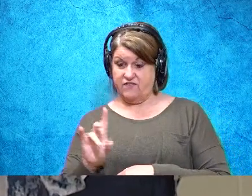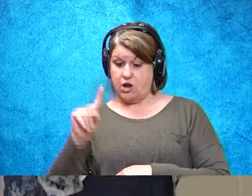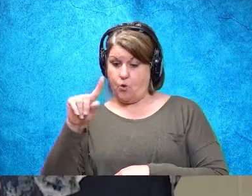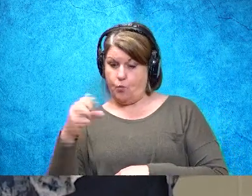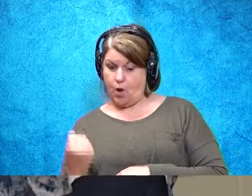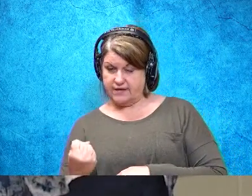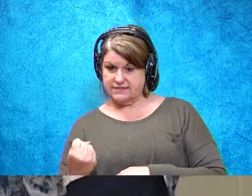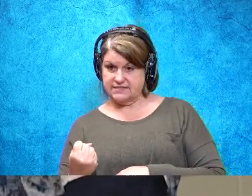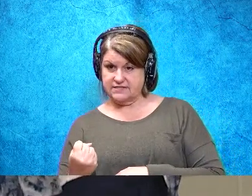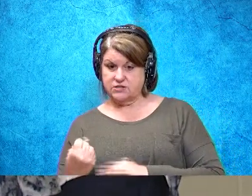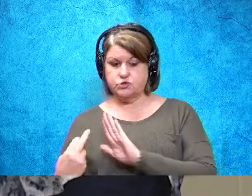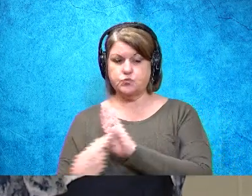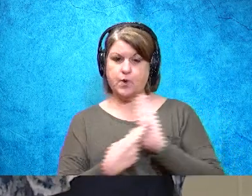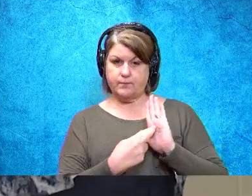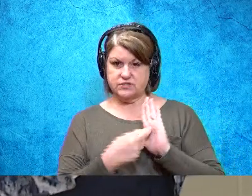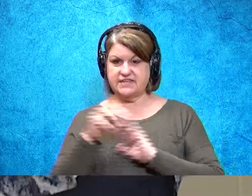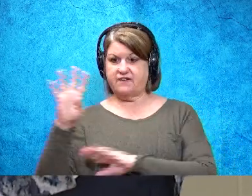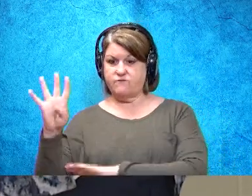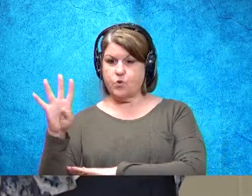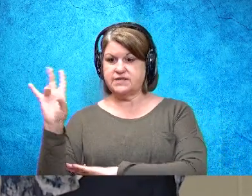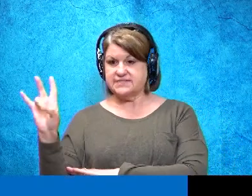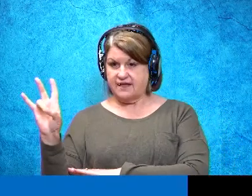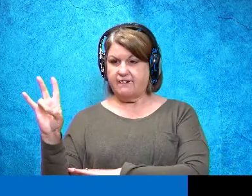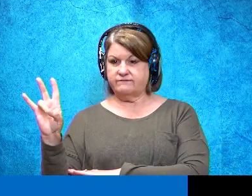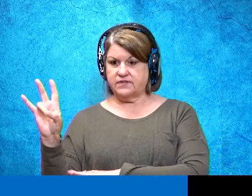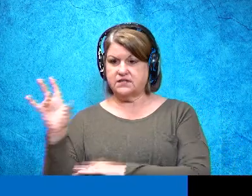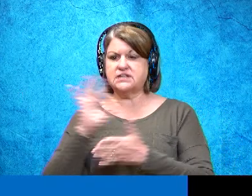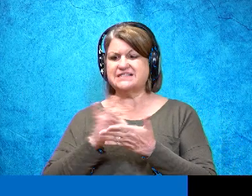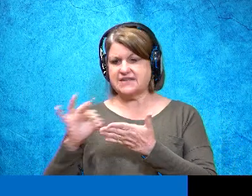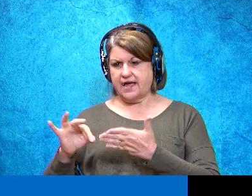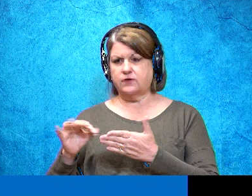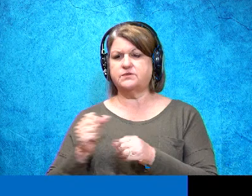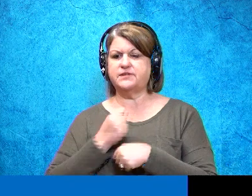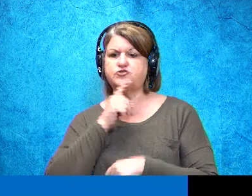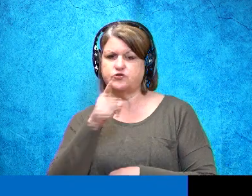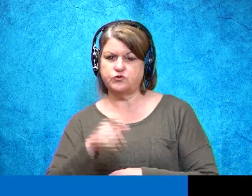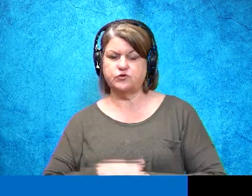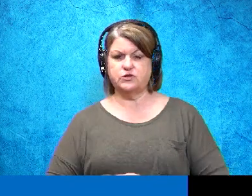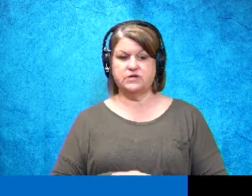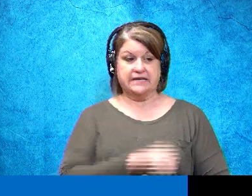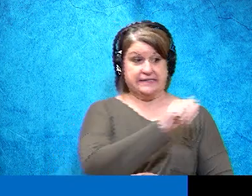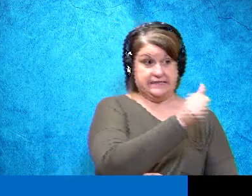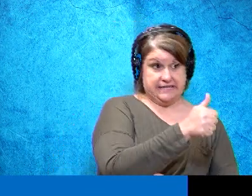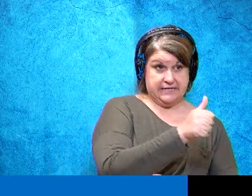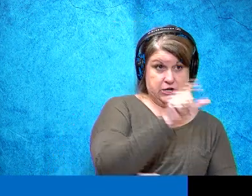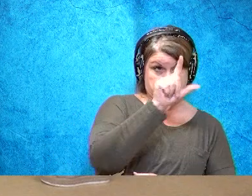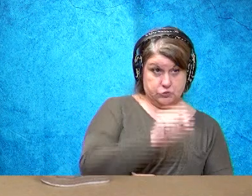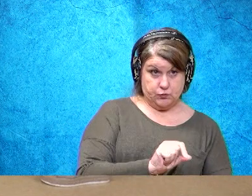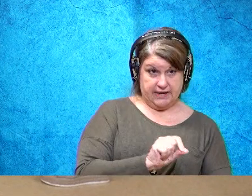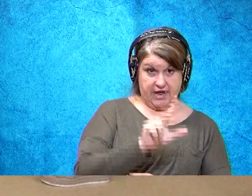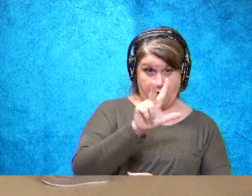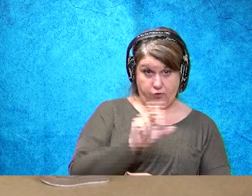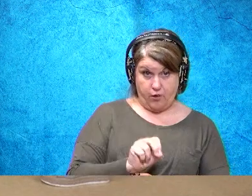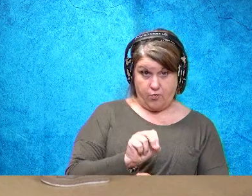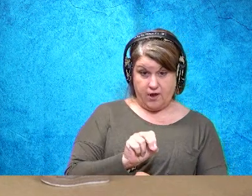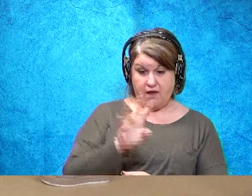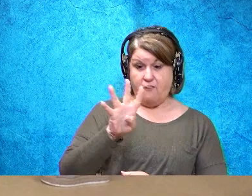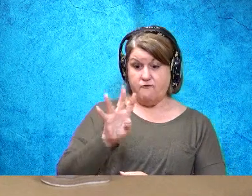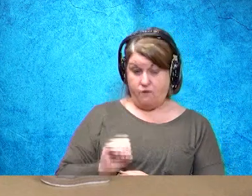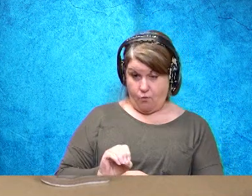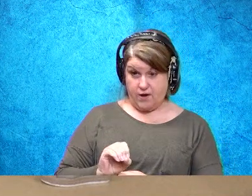number 47. Let's count just to check. 10, 20, 30,